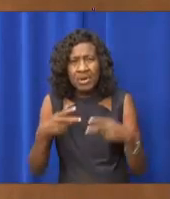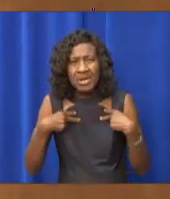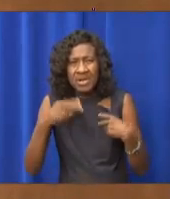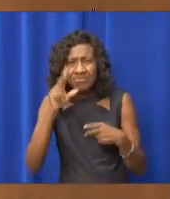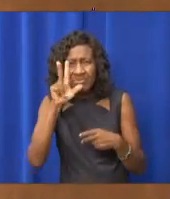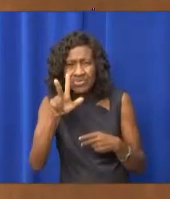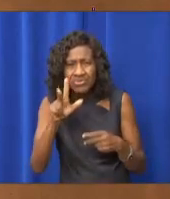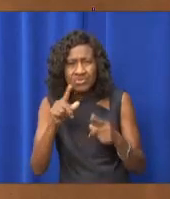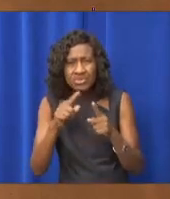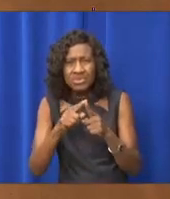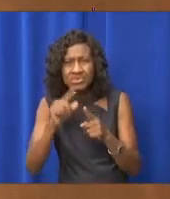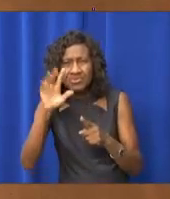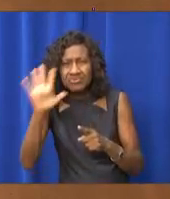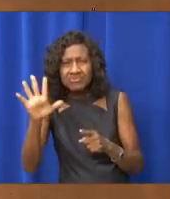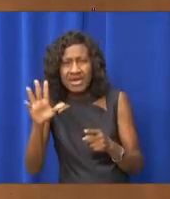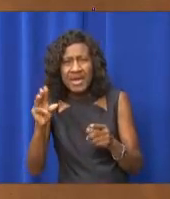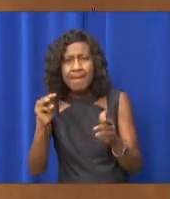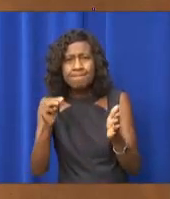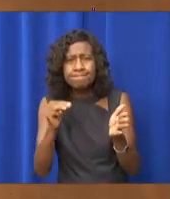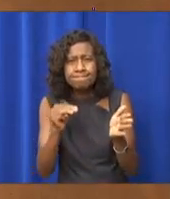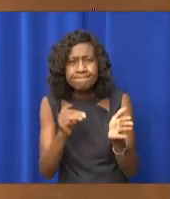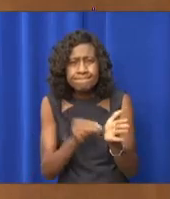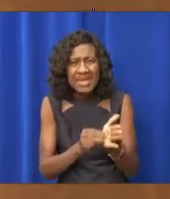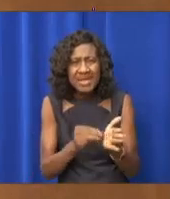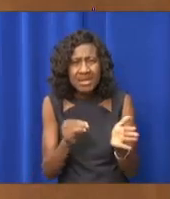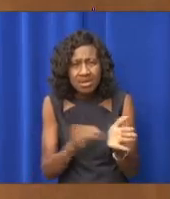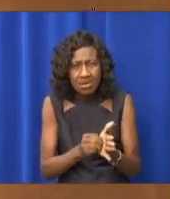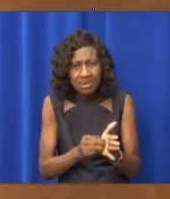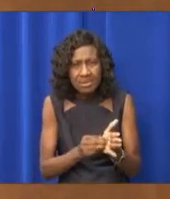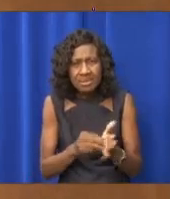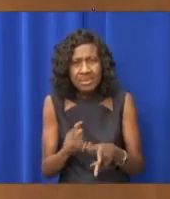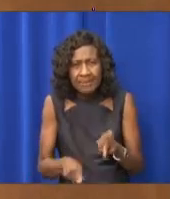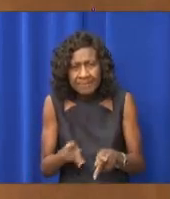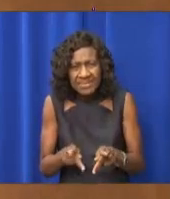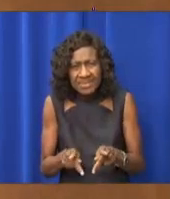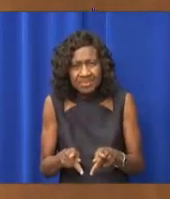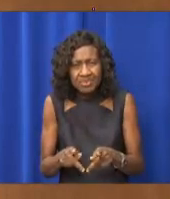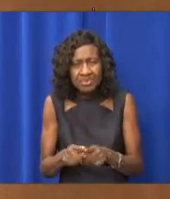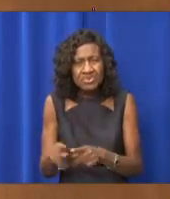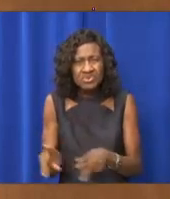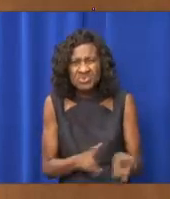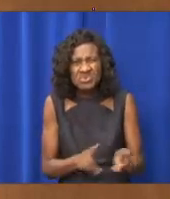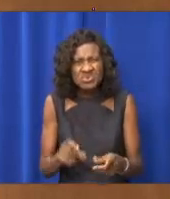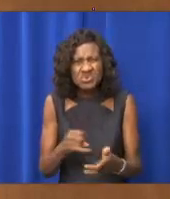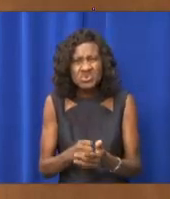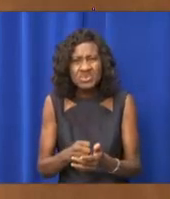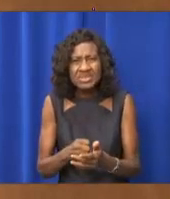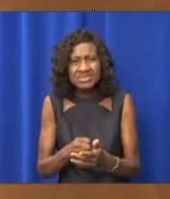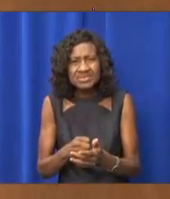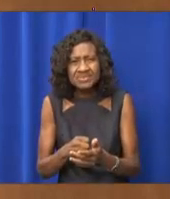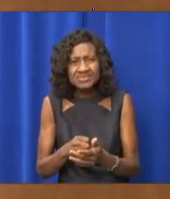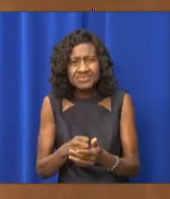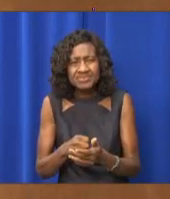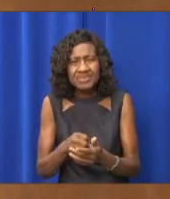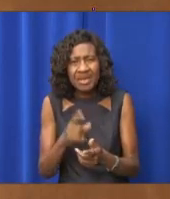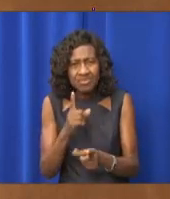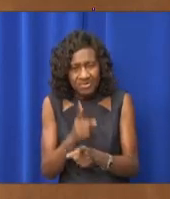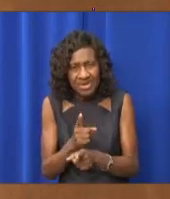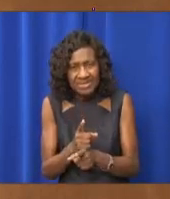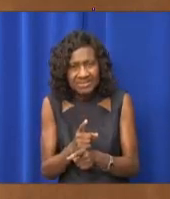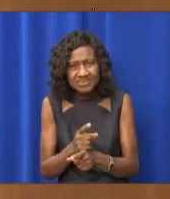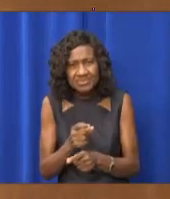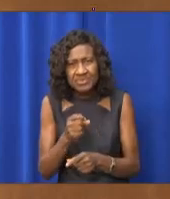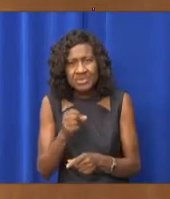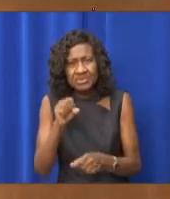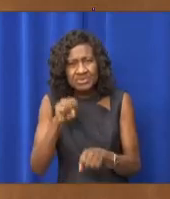any sensible values out of any of the estimates that are available. So it really doesn't make sense for us to